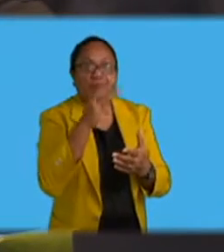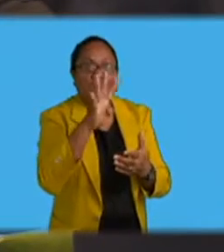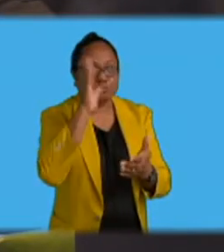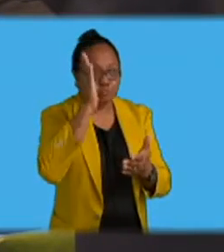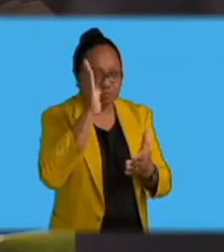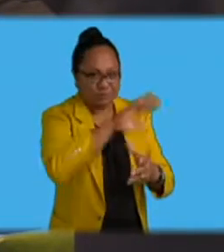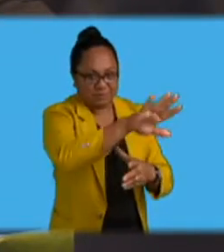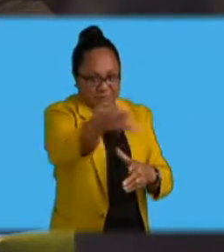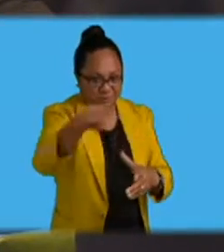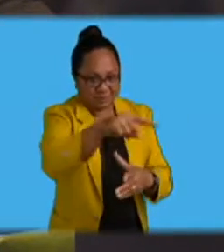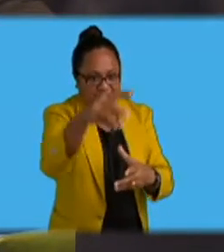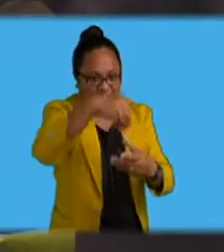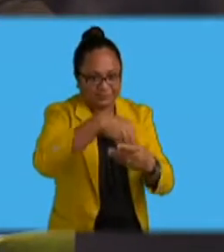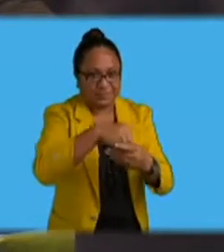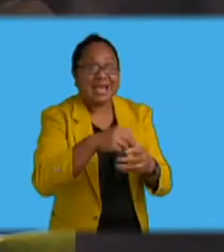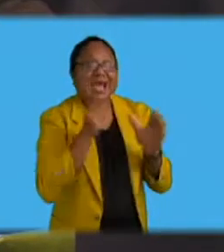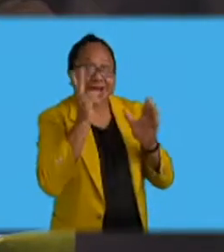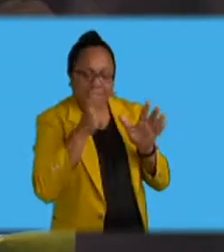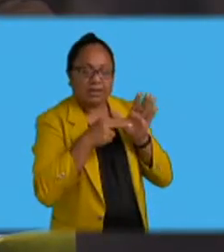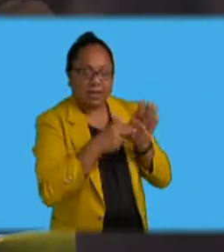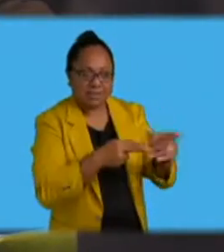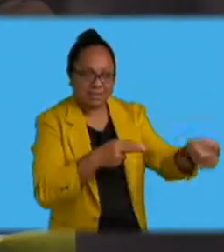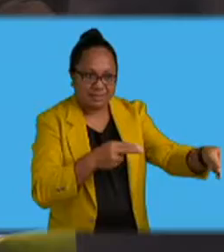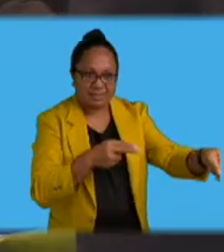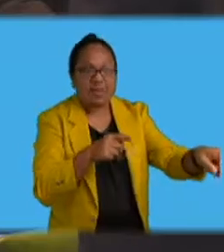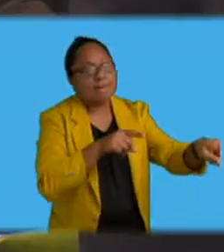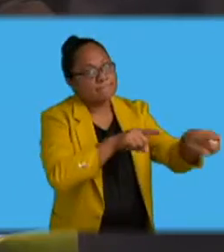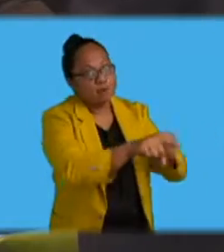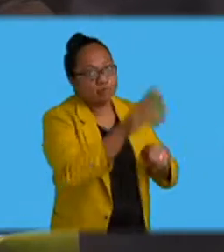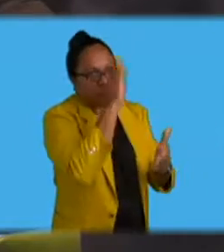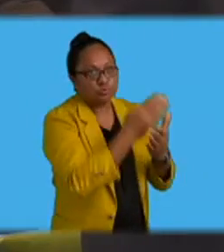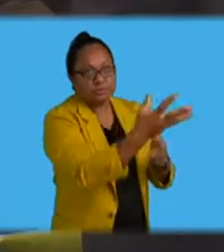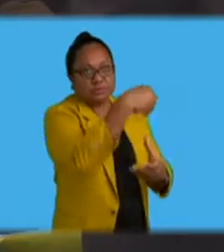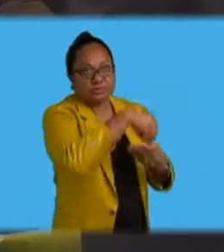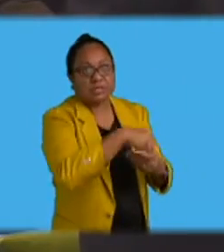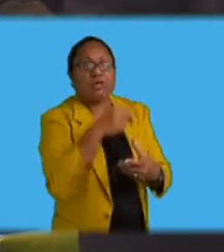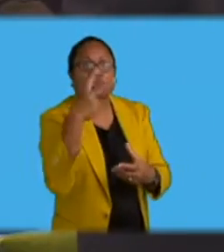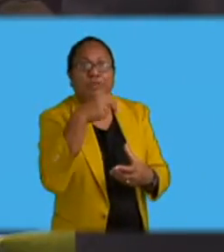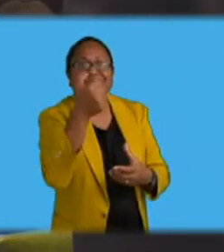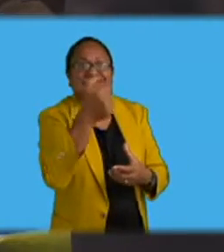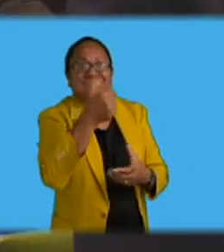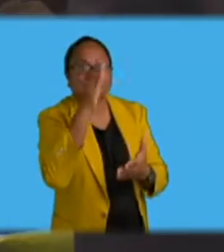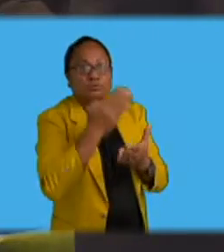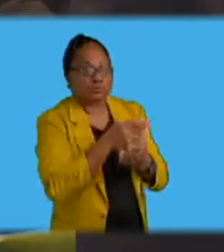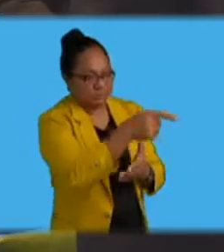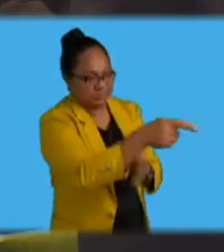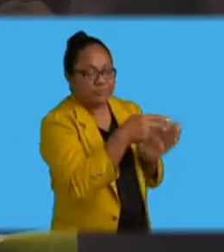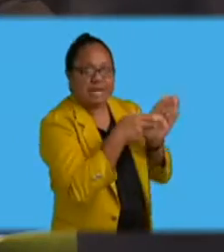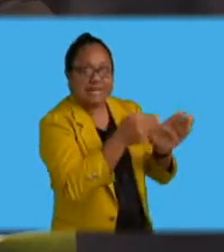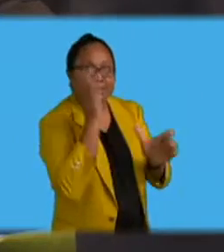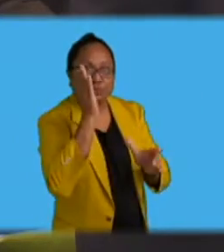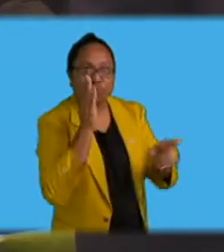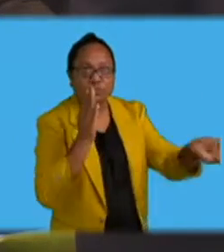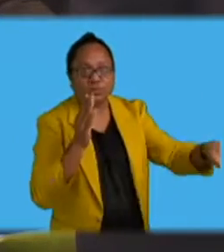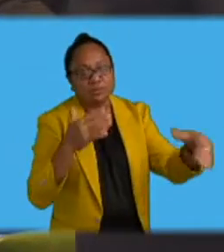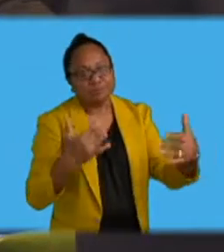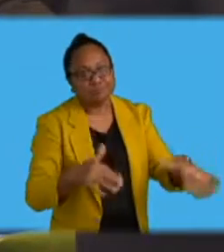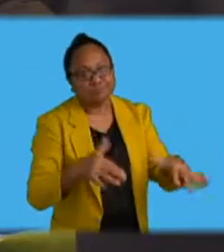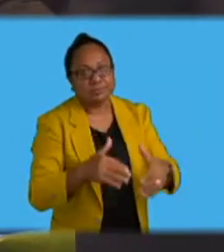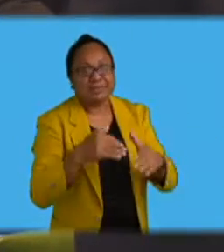And again, Neni Sangam school had the most number of students participating. 216 students participated in